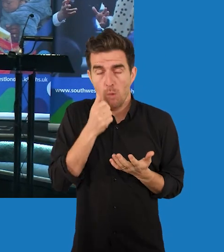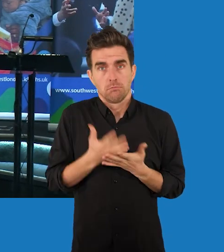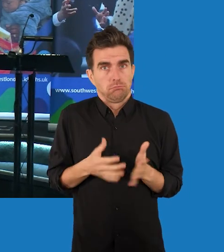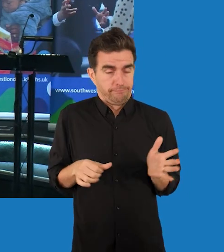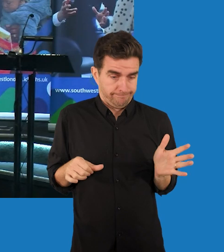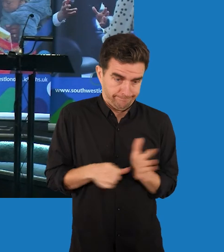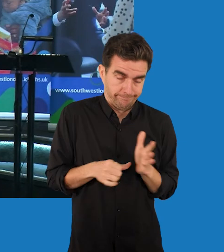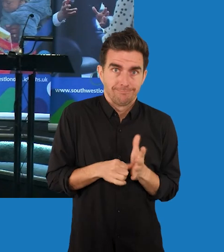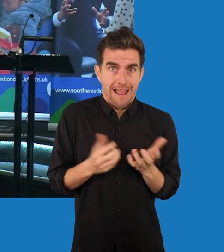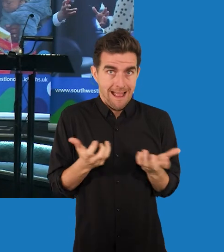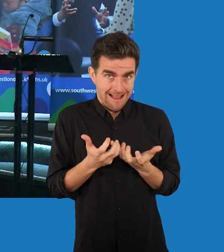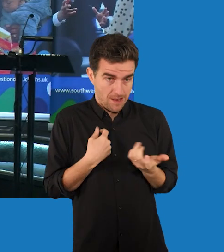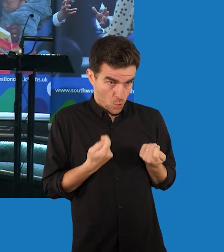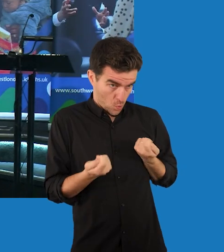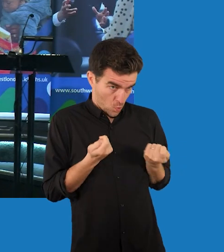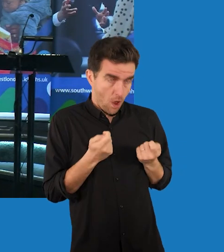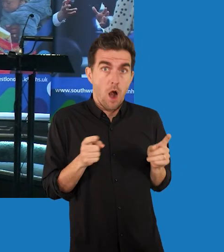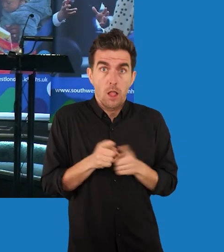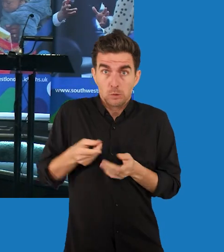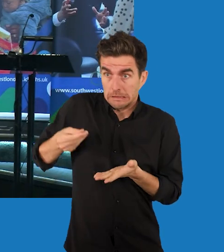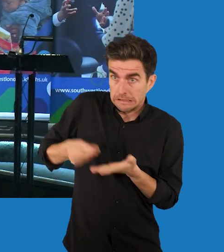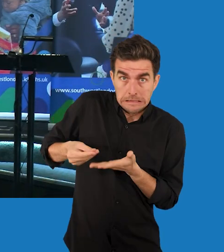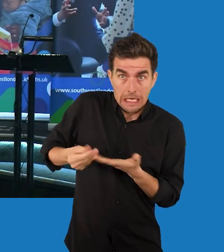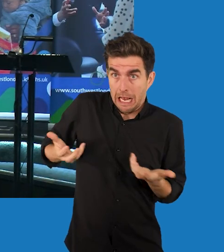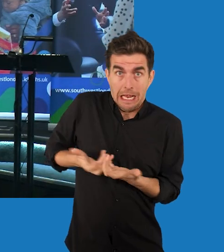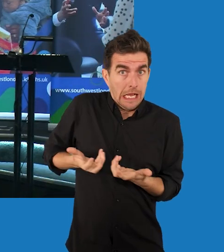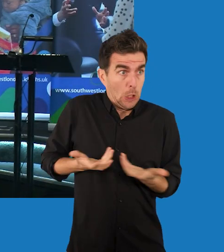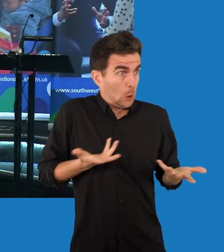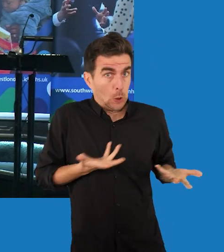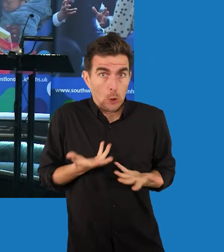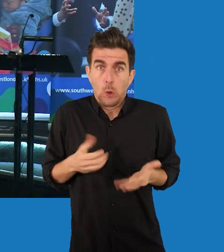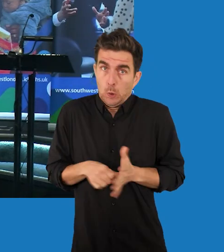really challenging year, both operationally and financially.